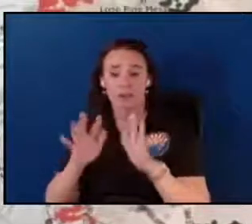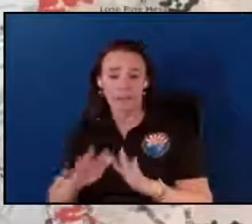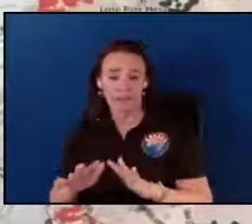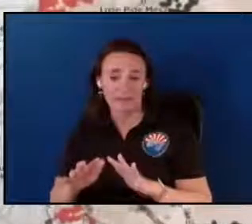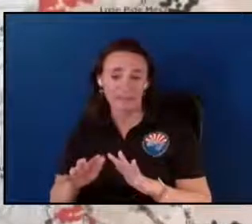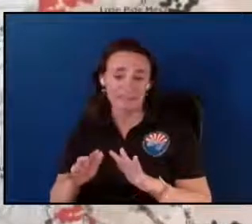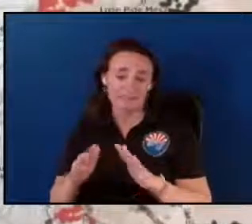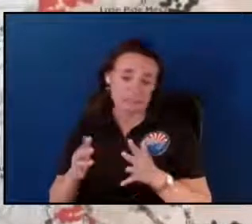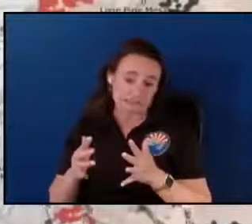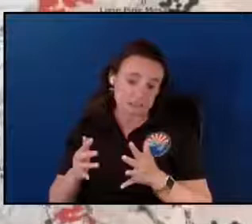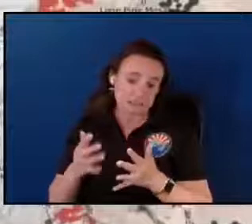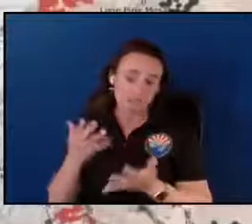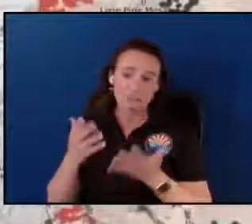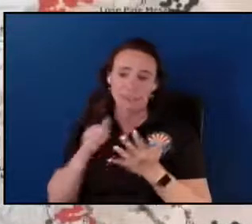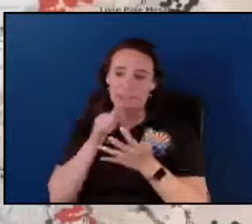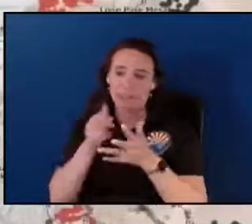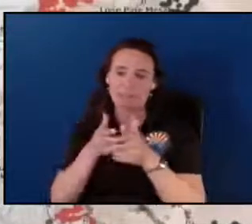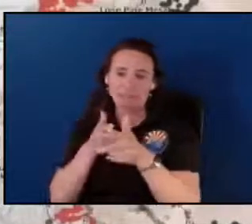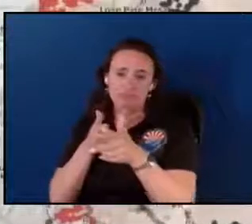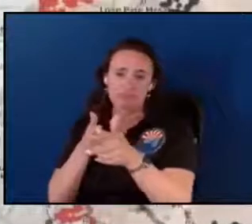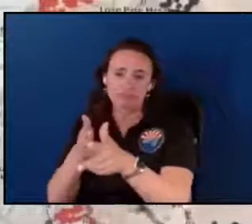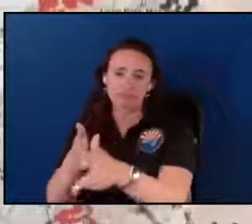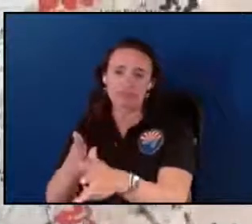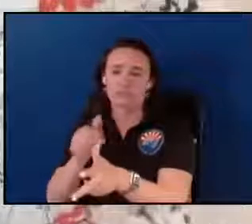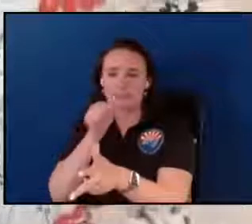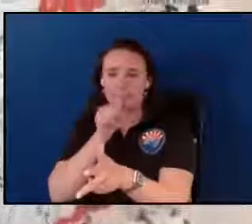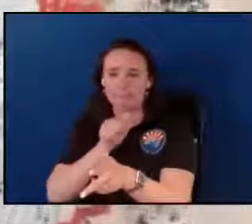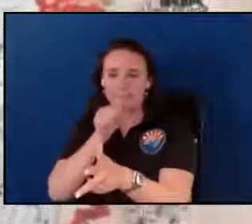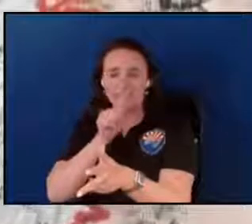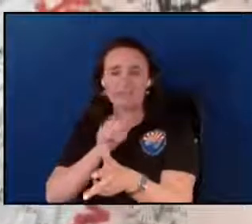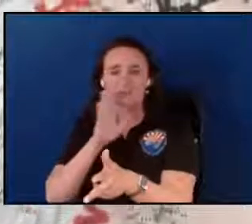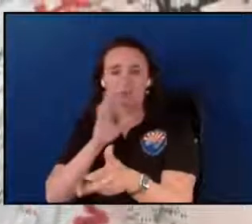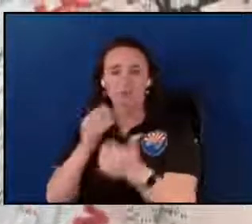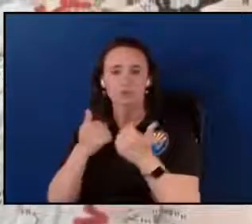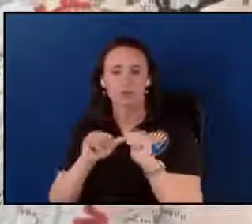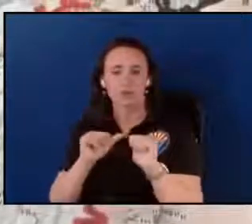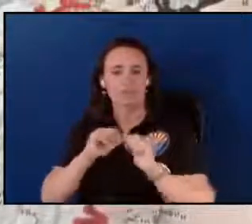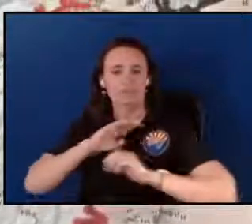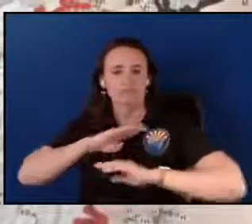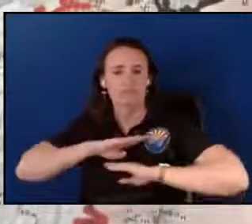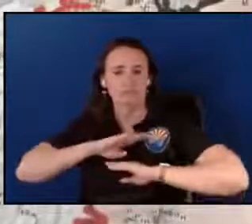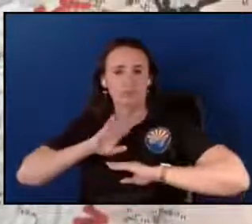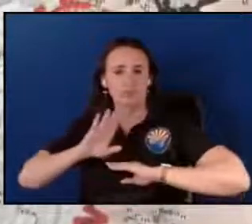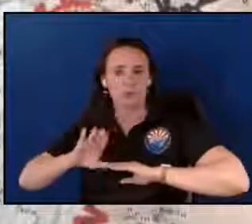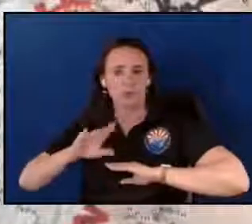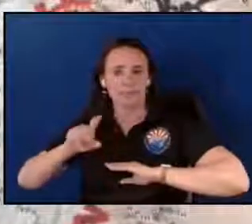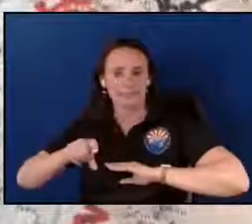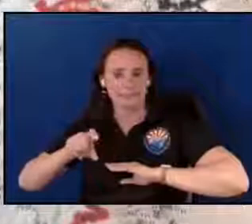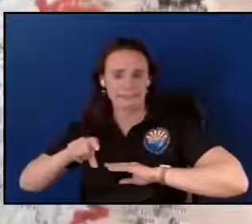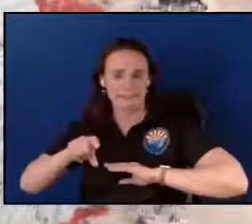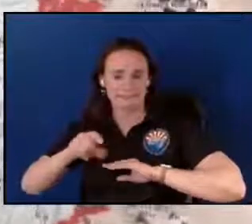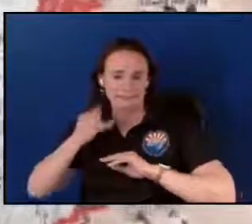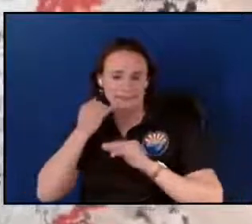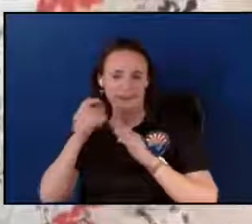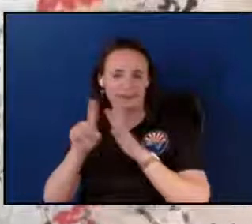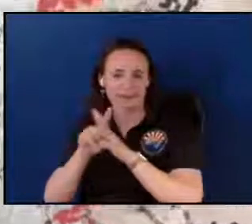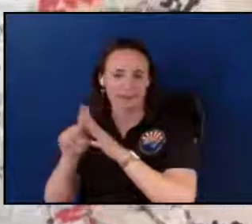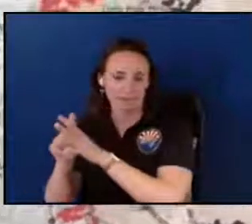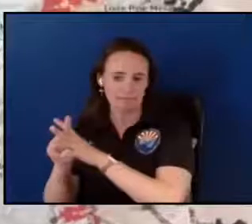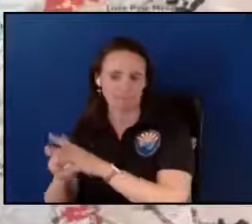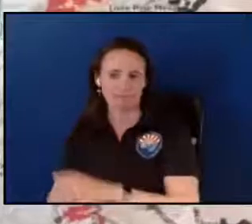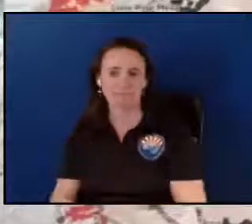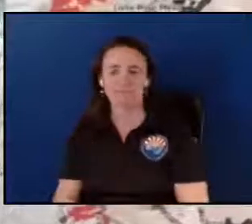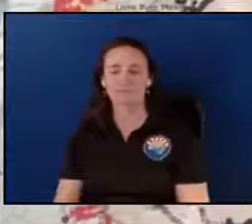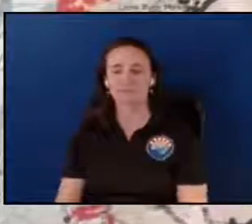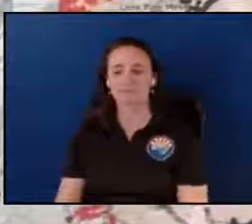that in mind and be patient with us, and we'll continue to try and meet your needs as they come up. Also,